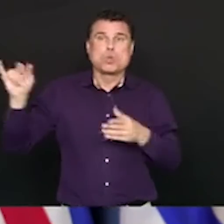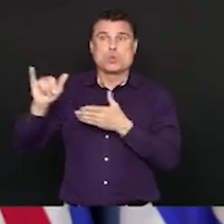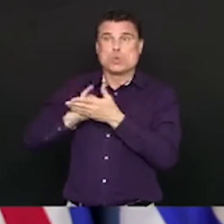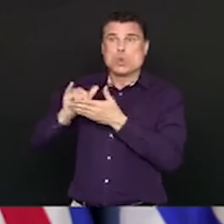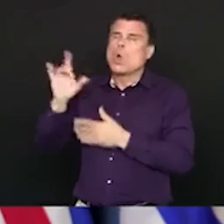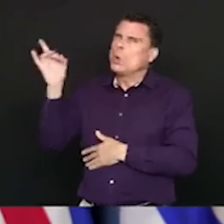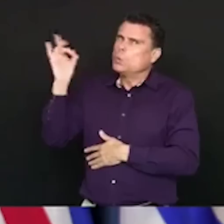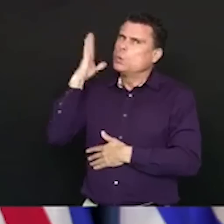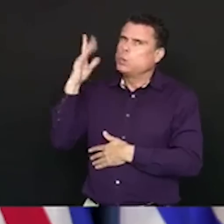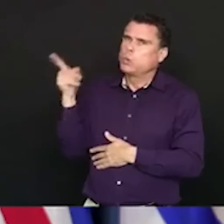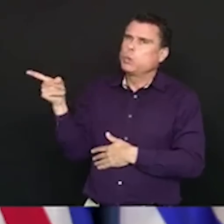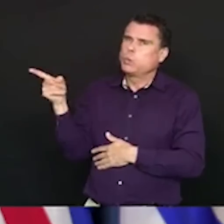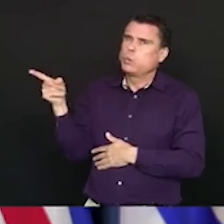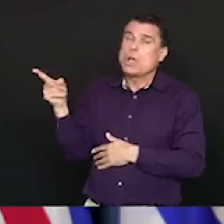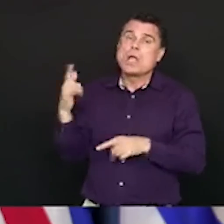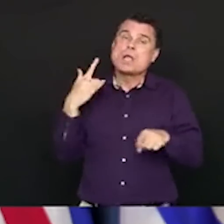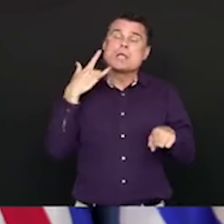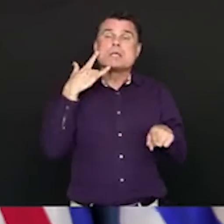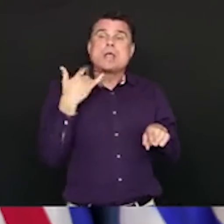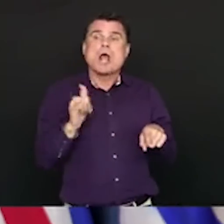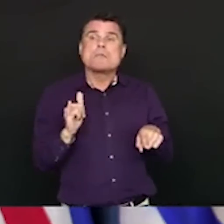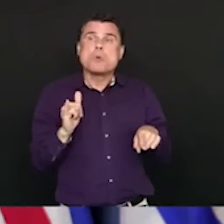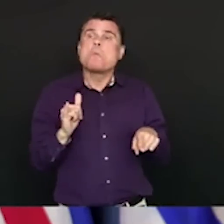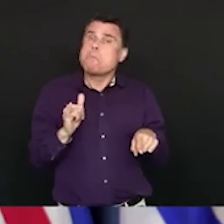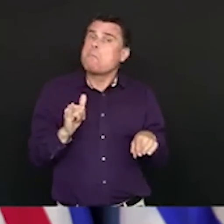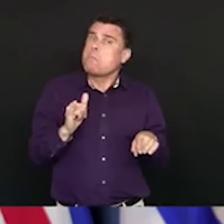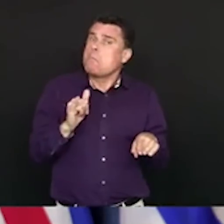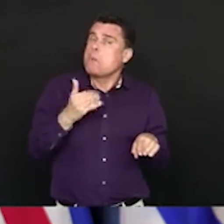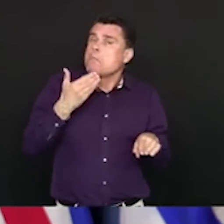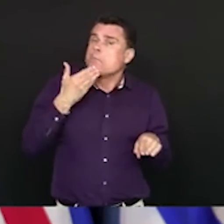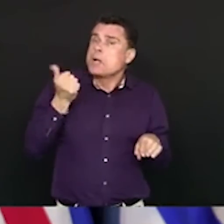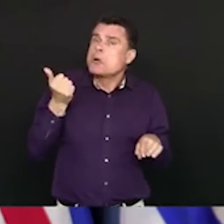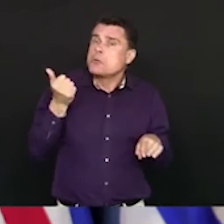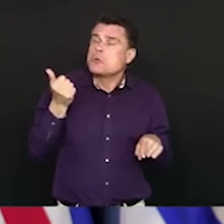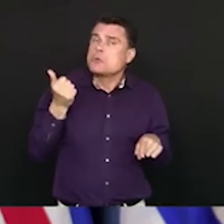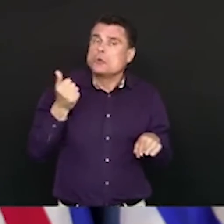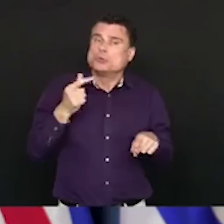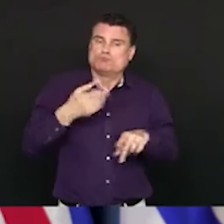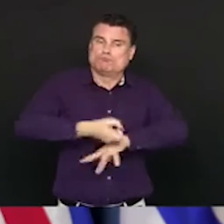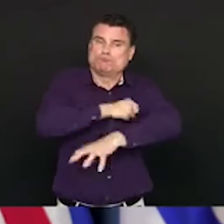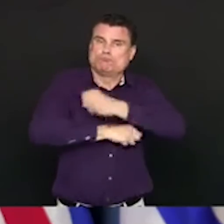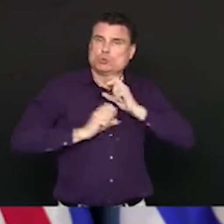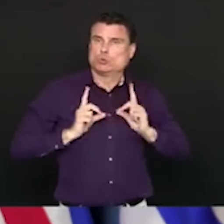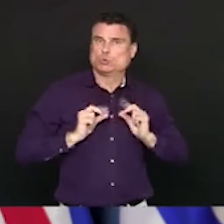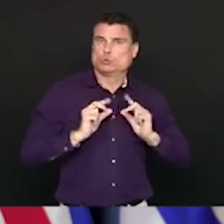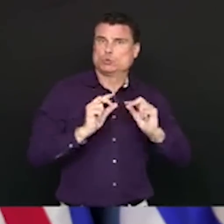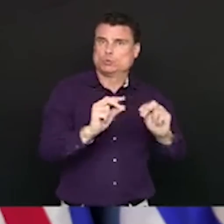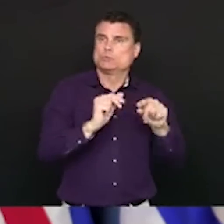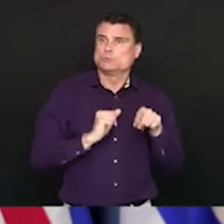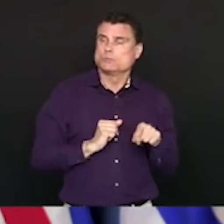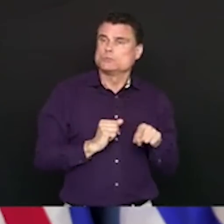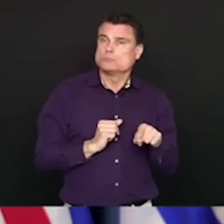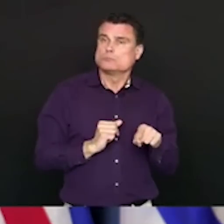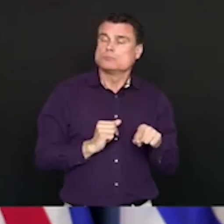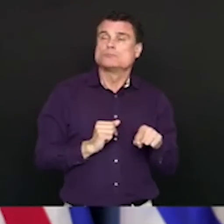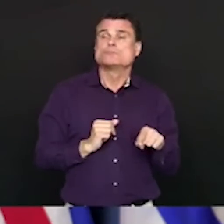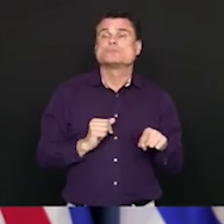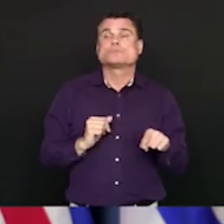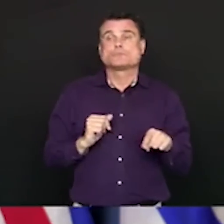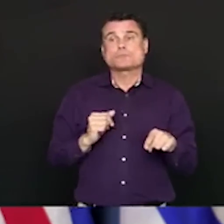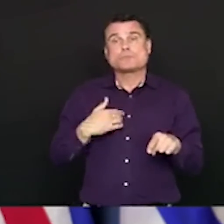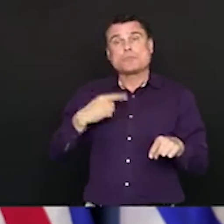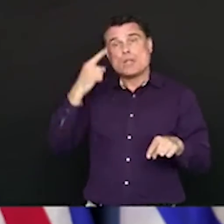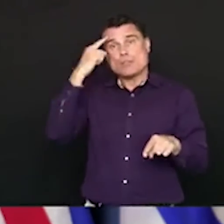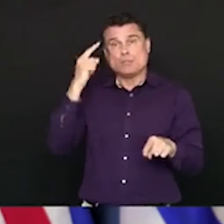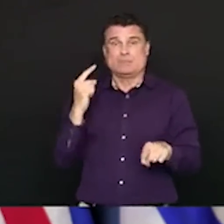to again early detection in Washington State, catastrophic at the beginning because their first exposure was